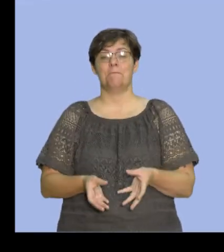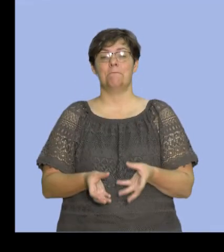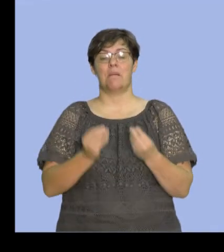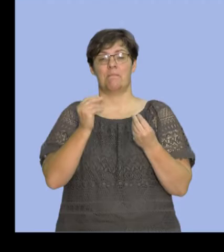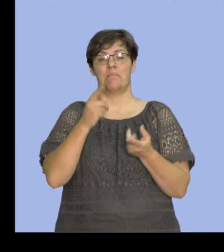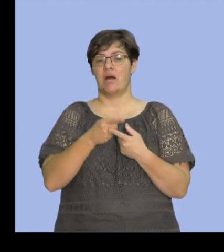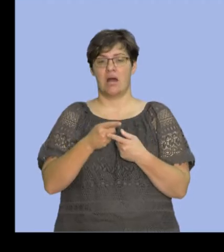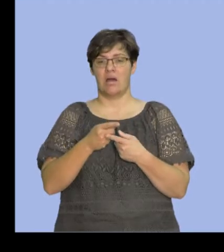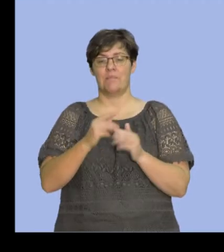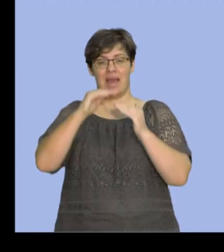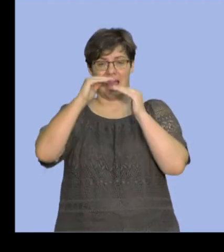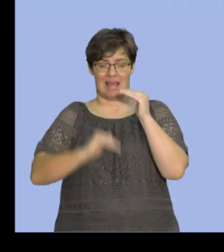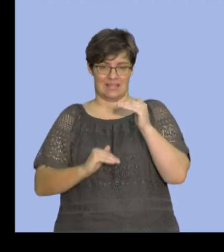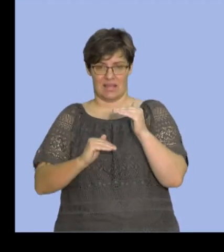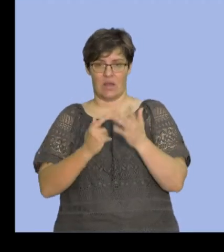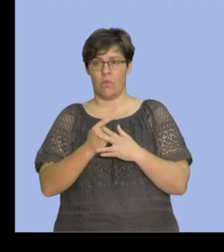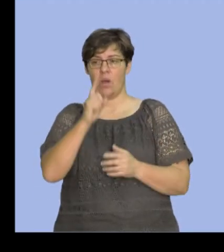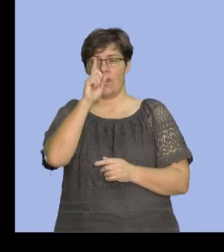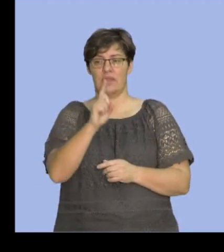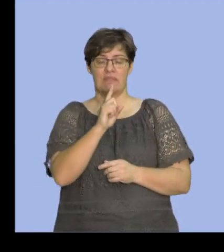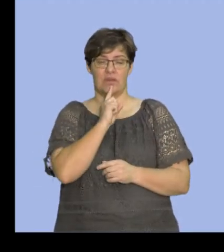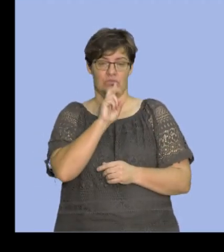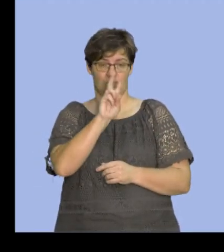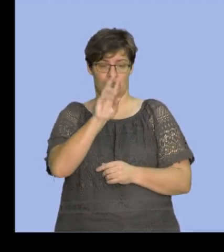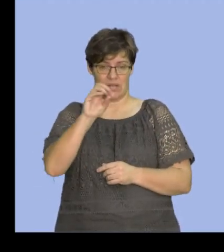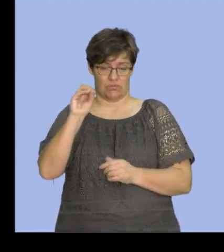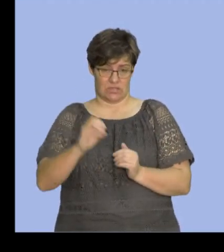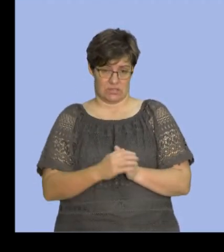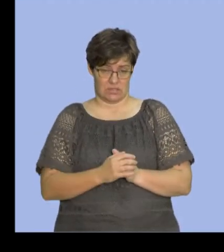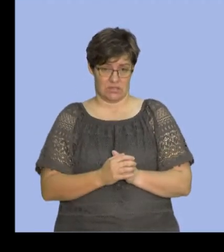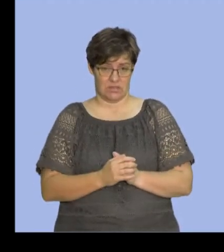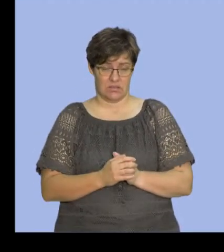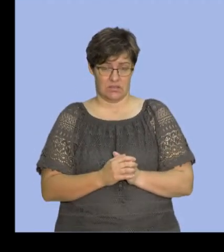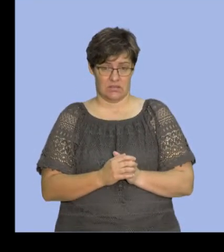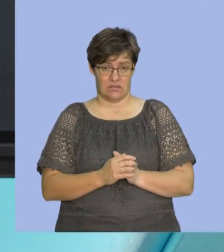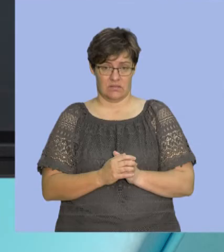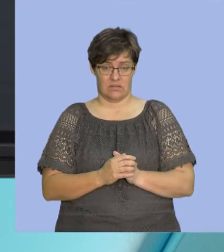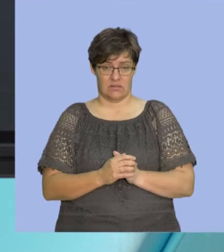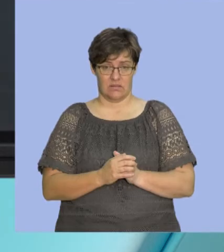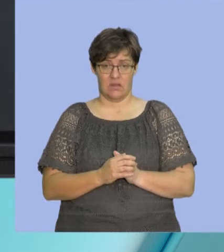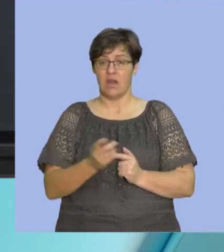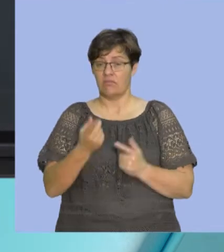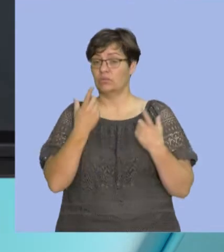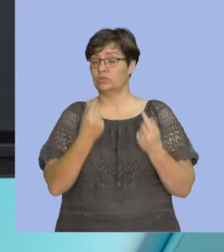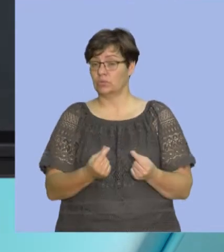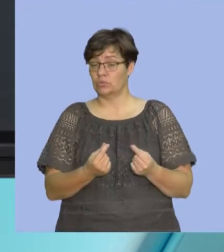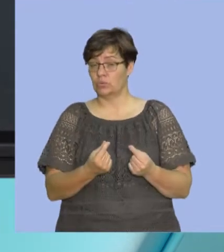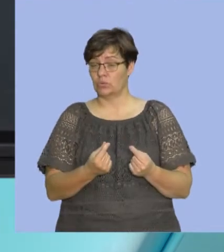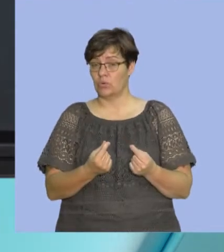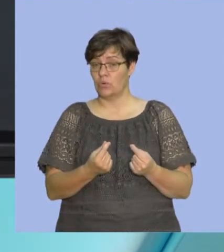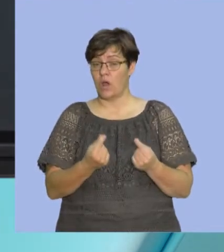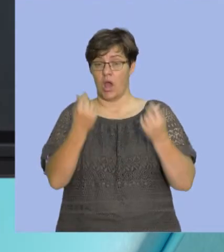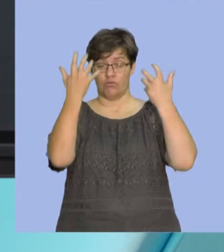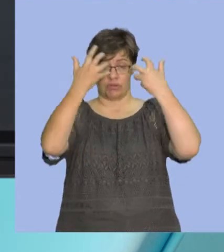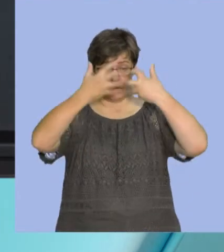being undercast by 1,200. Whenever you are doing this type of